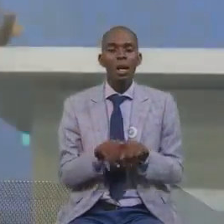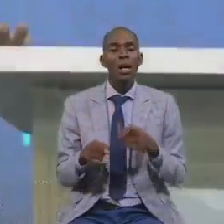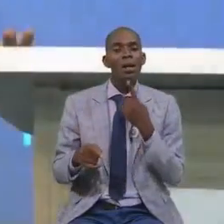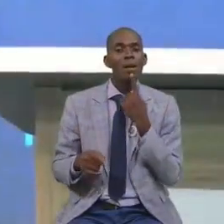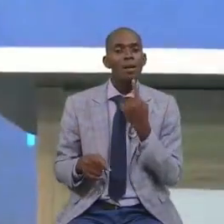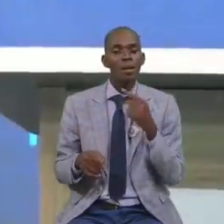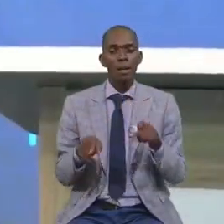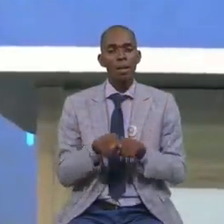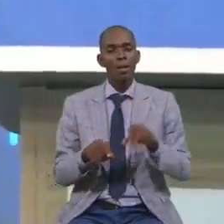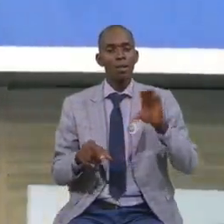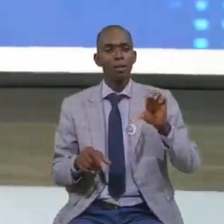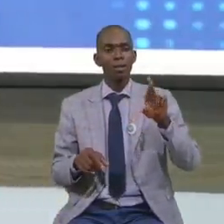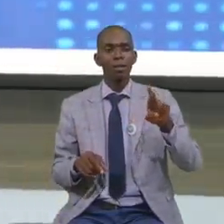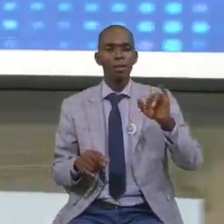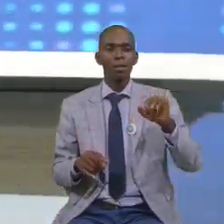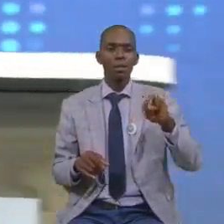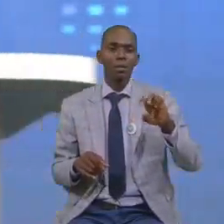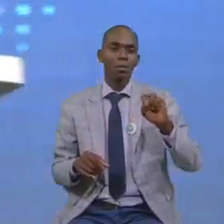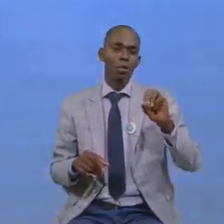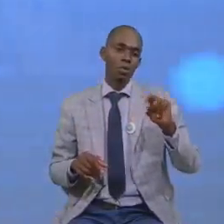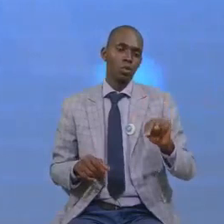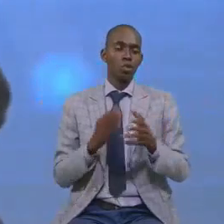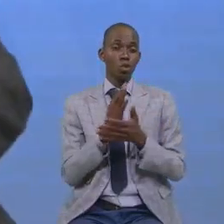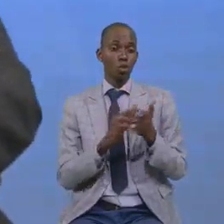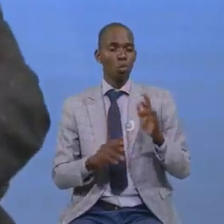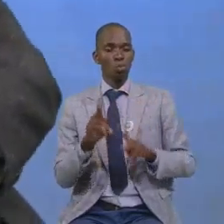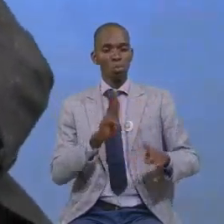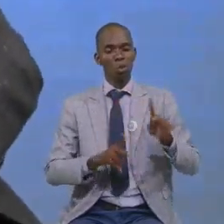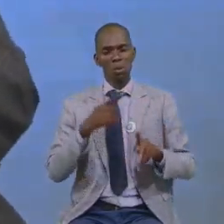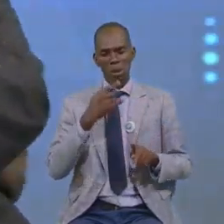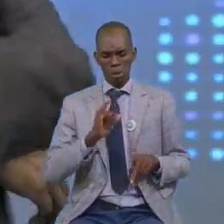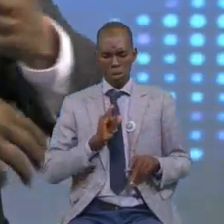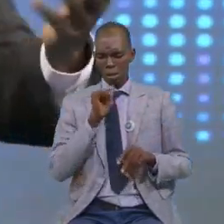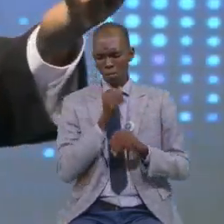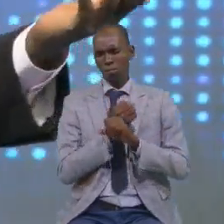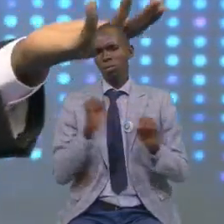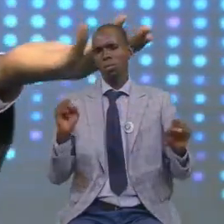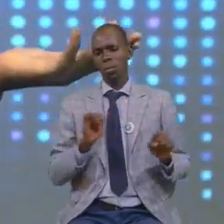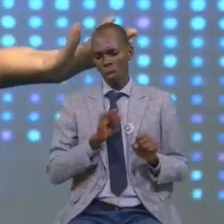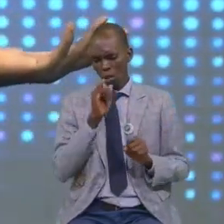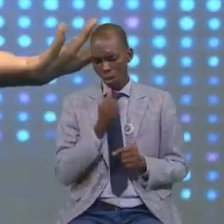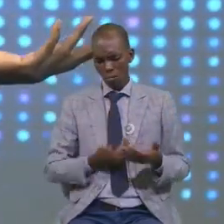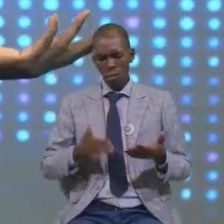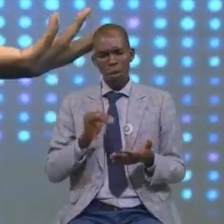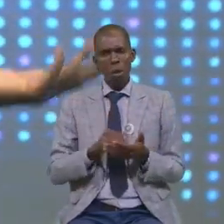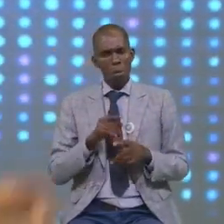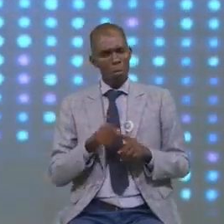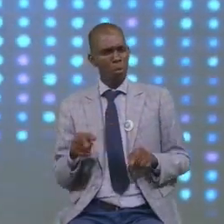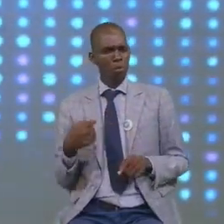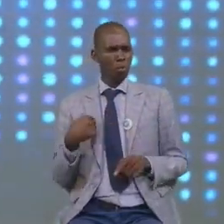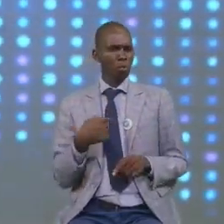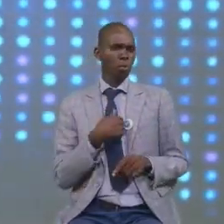at the difference. Some people say, I am saved, I'm born again, but we cannot see